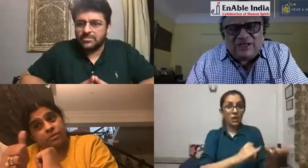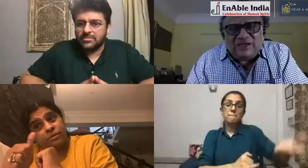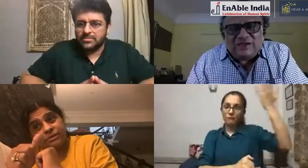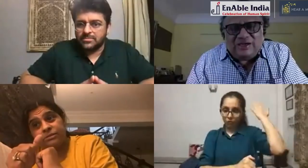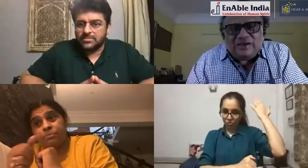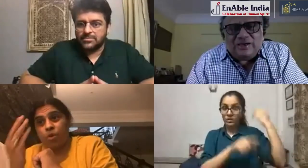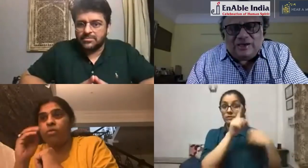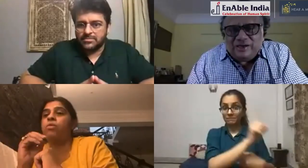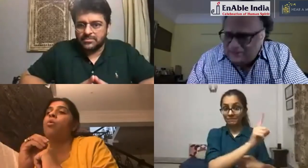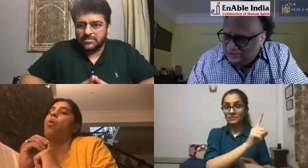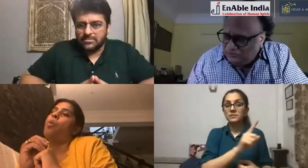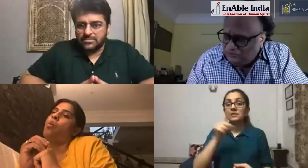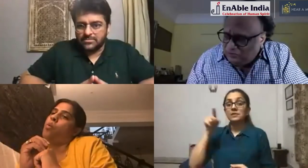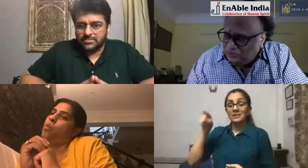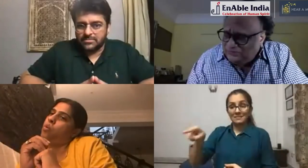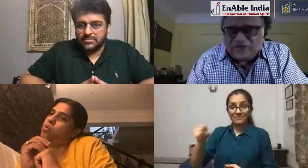while